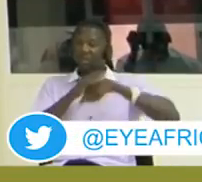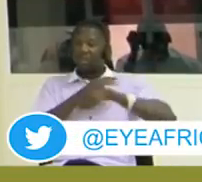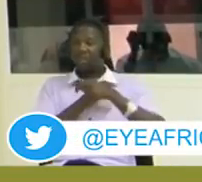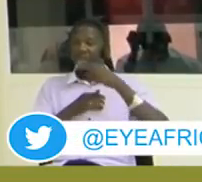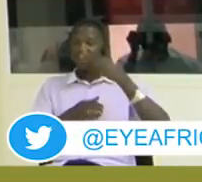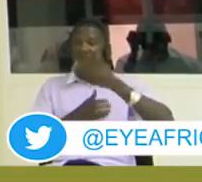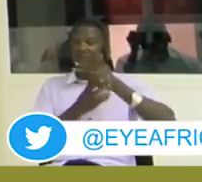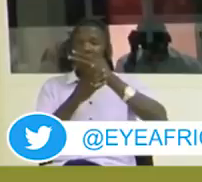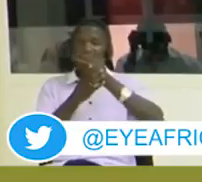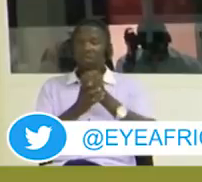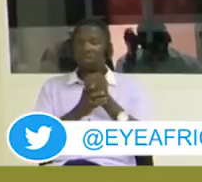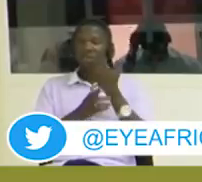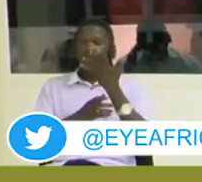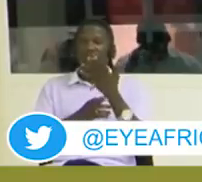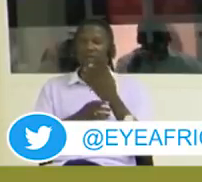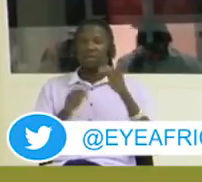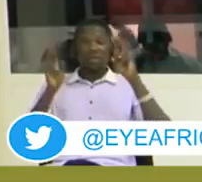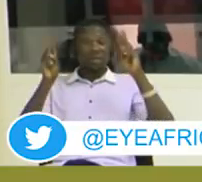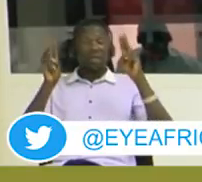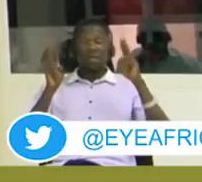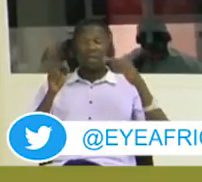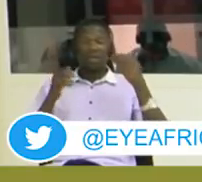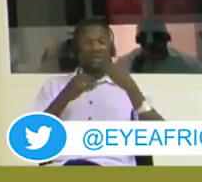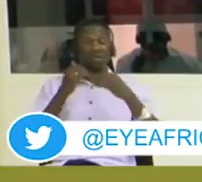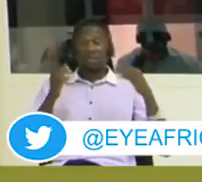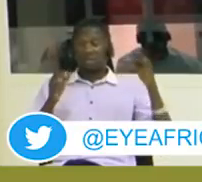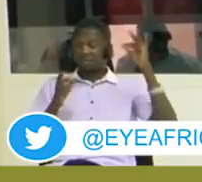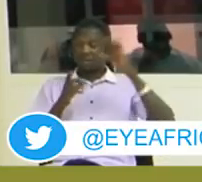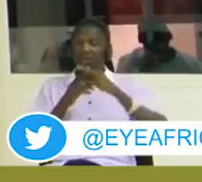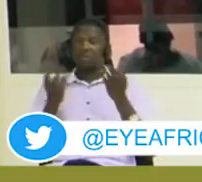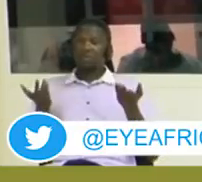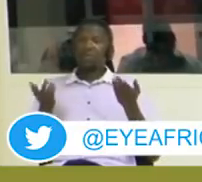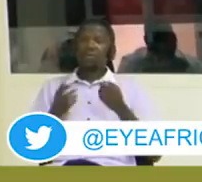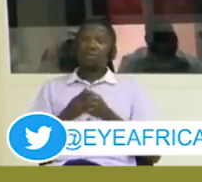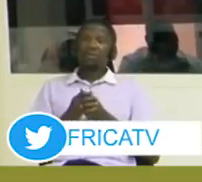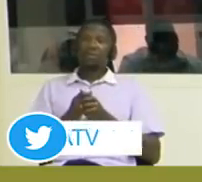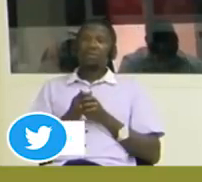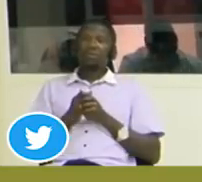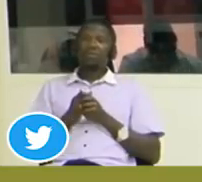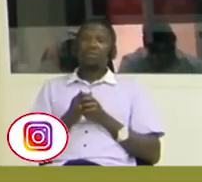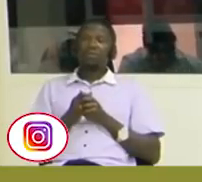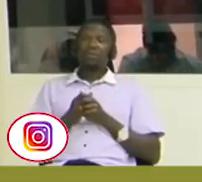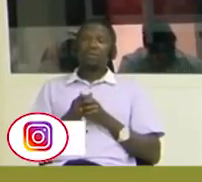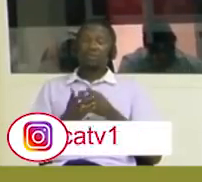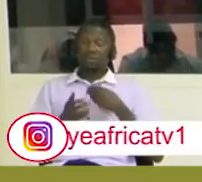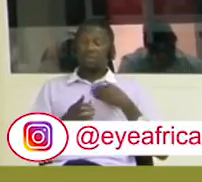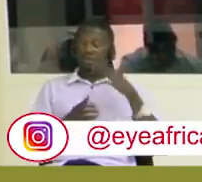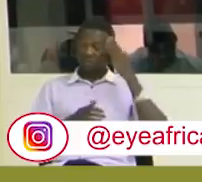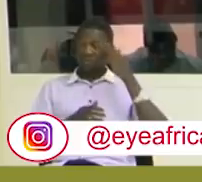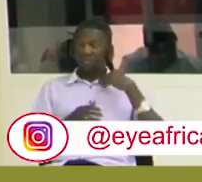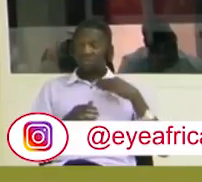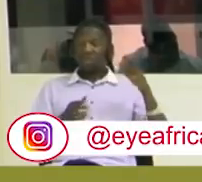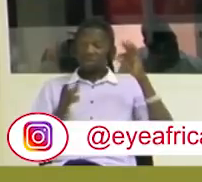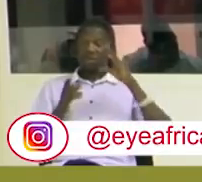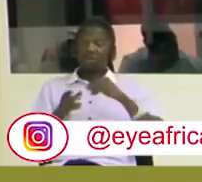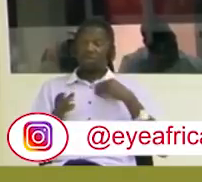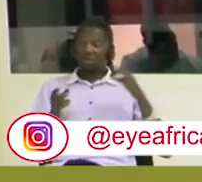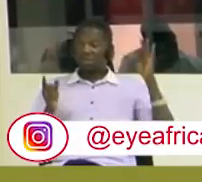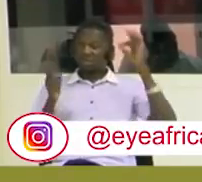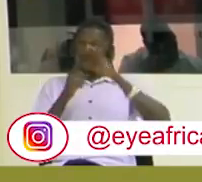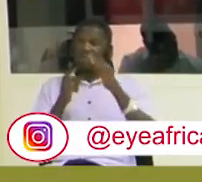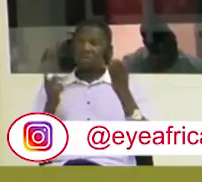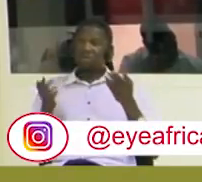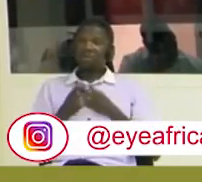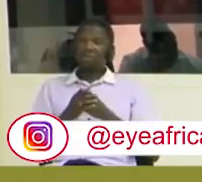Jame rarely traveled. I know I did most of the traveling. Exactly. So it wasn't entirely correct when you said that